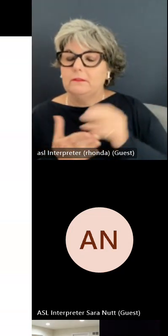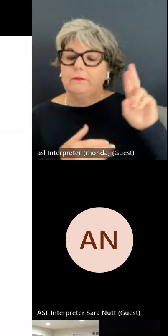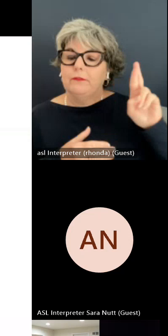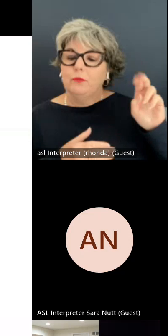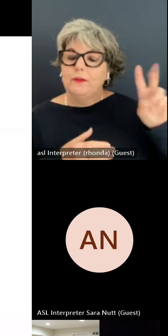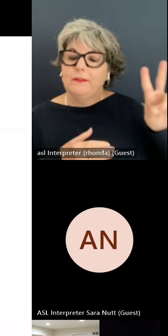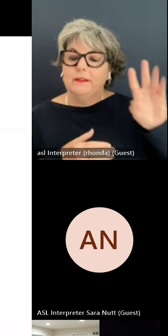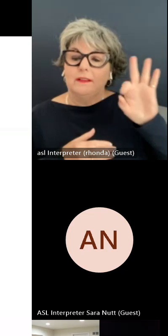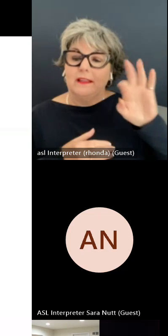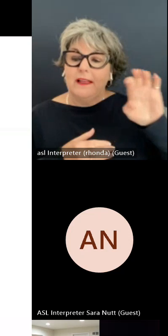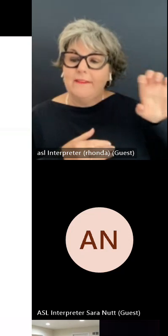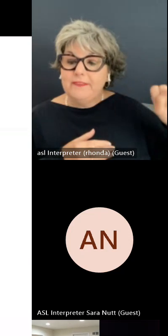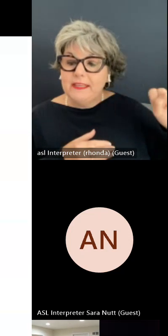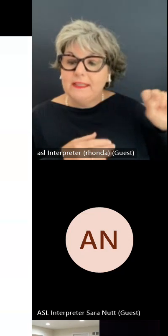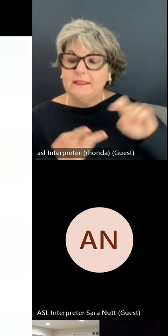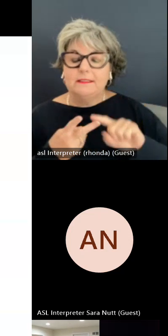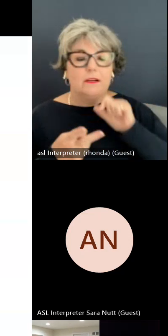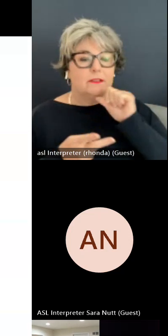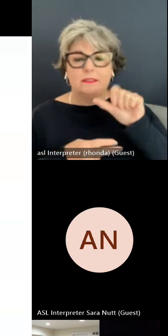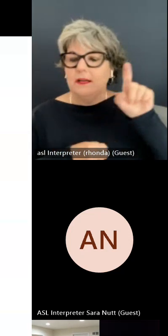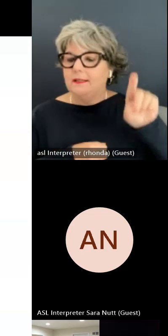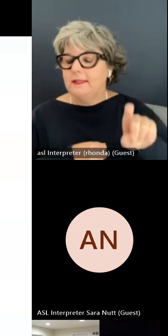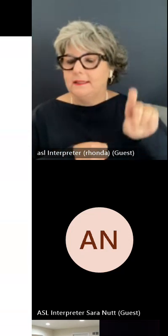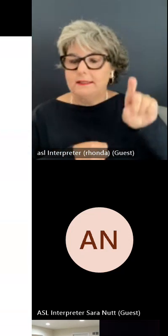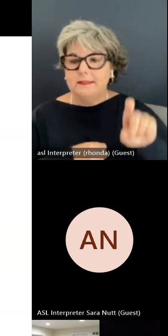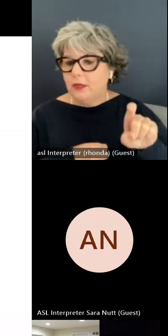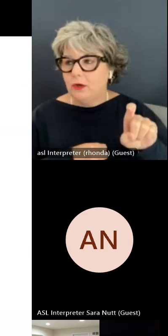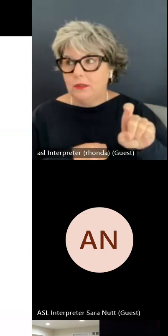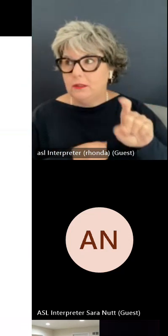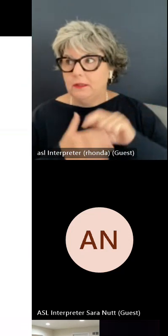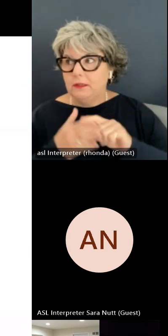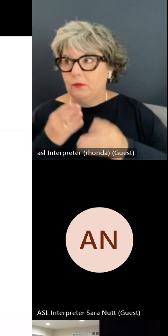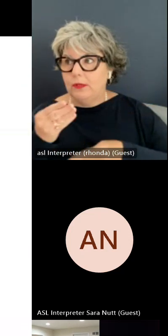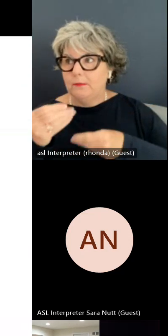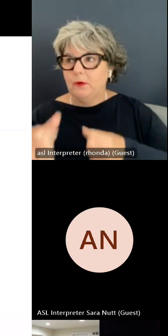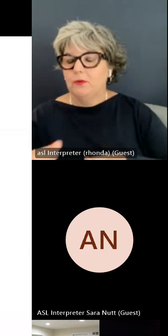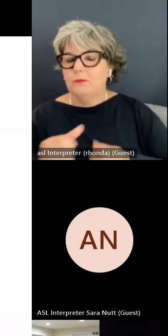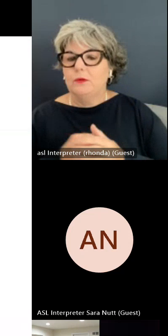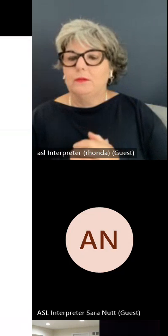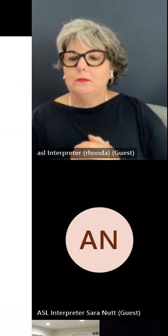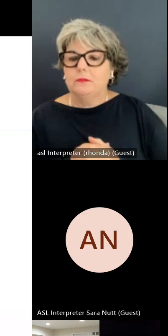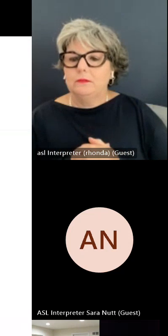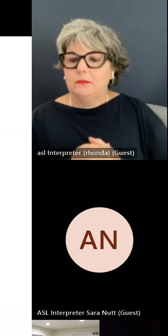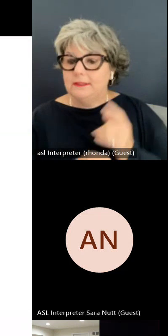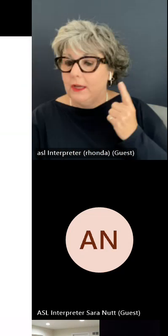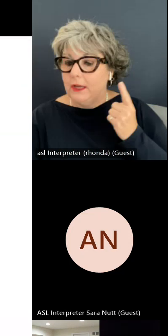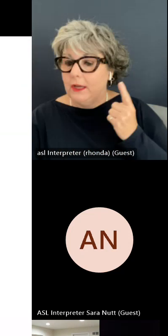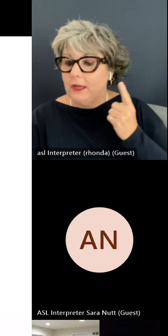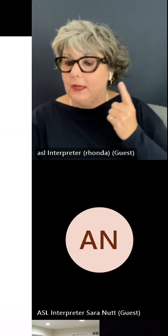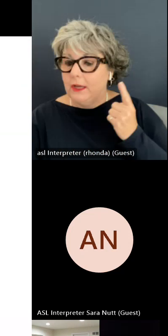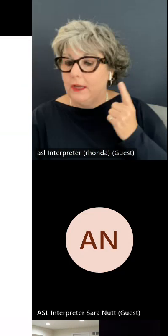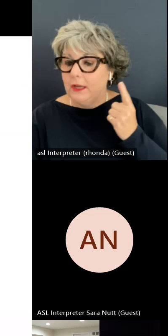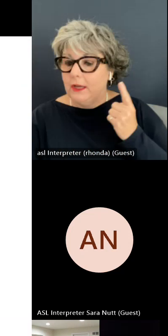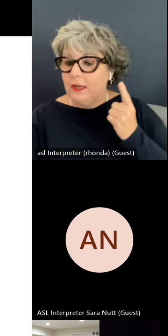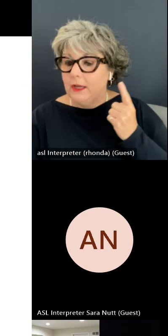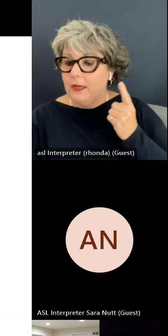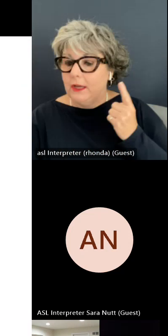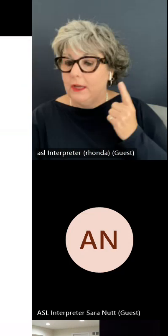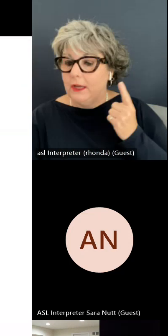like fees or something. So it's not necessarily reimbursables. Is that correct? Did I get that right?